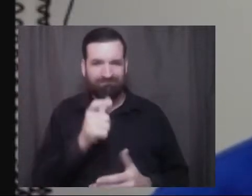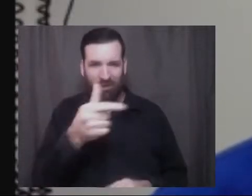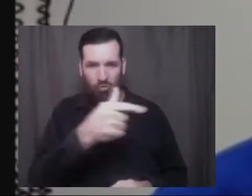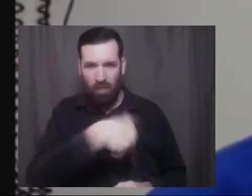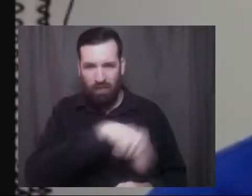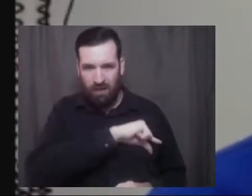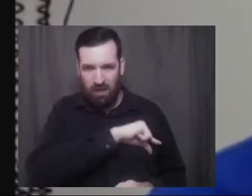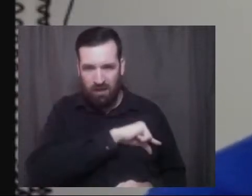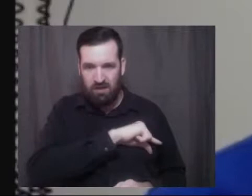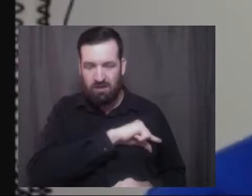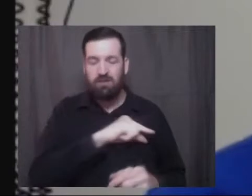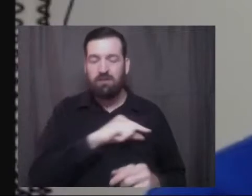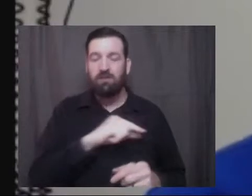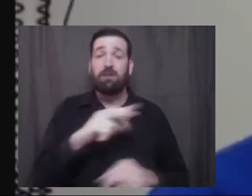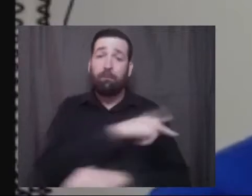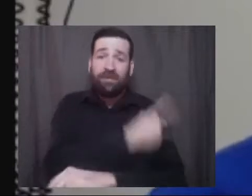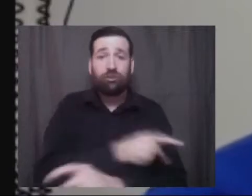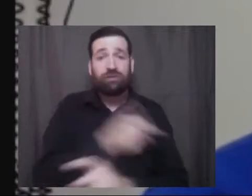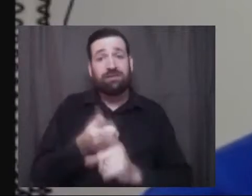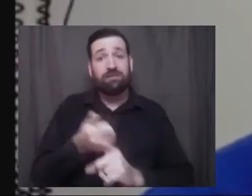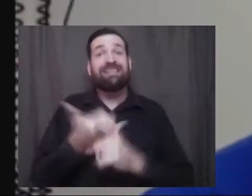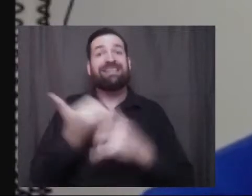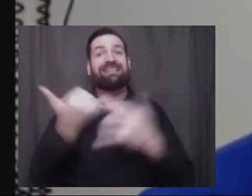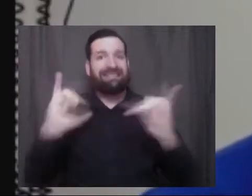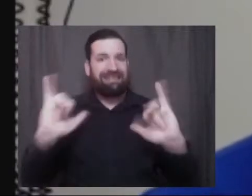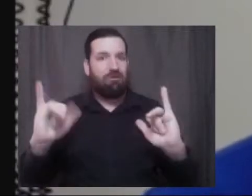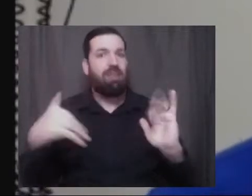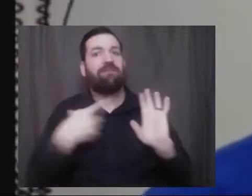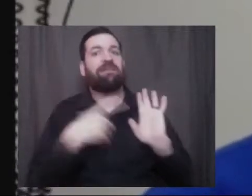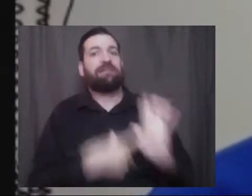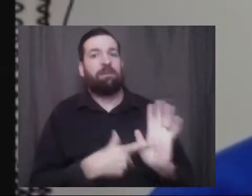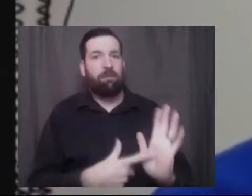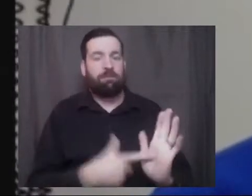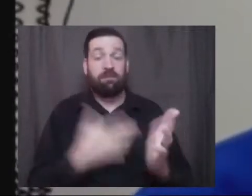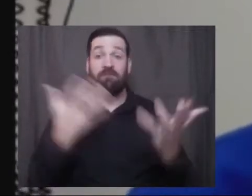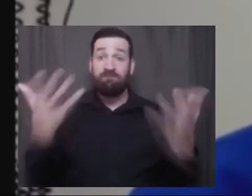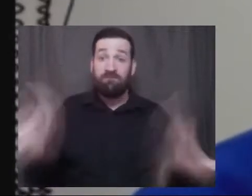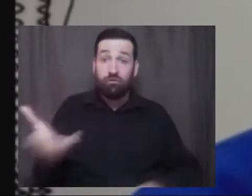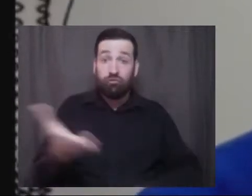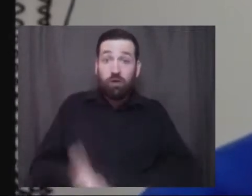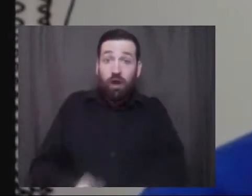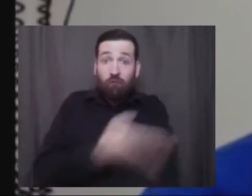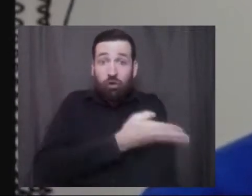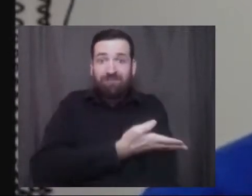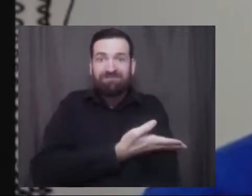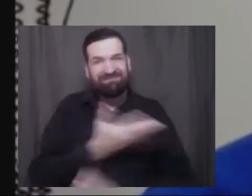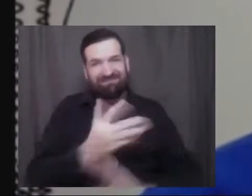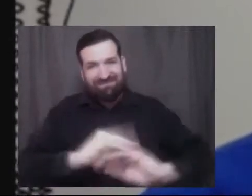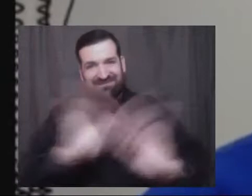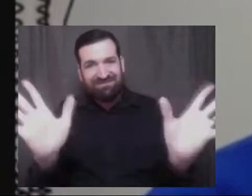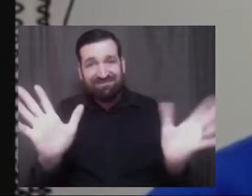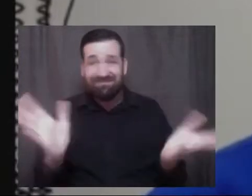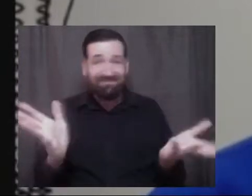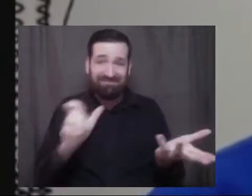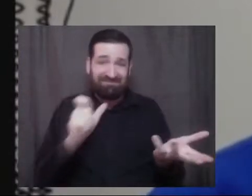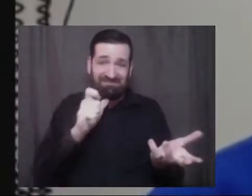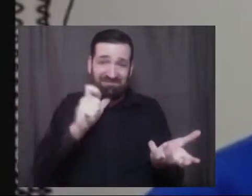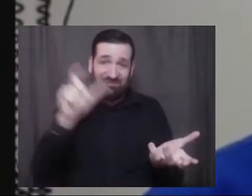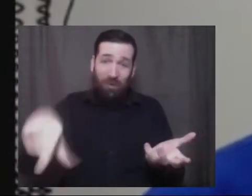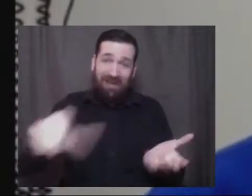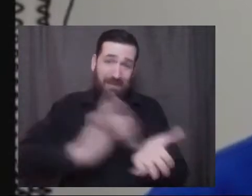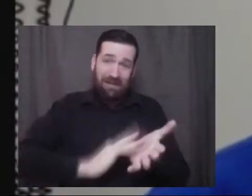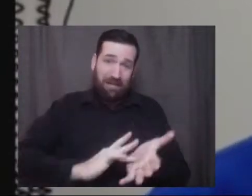for, patients who are still symptomatic if they've recovered. They don't need, frankly, they don't need the medication.